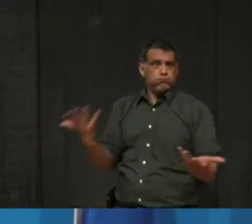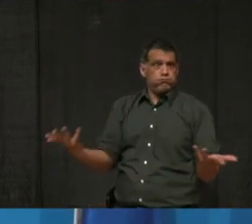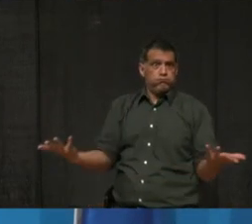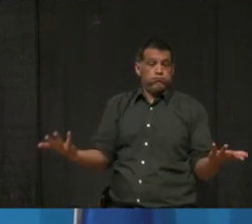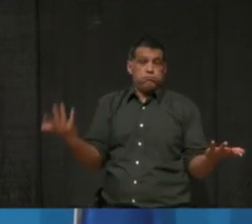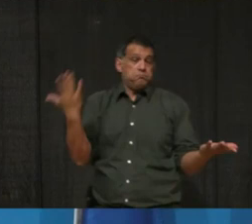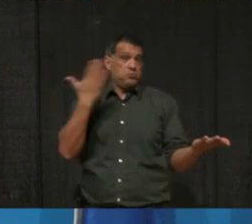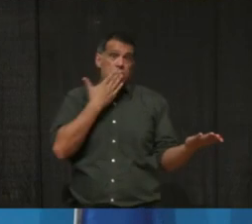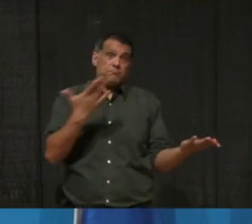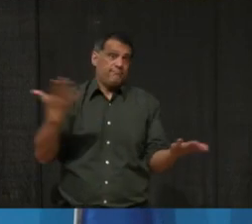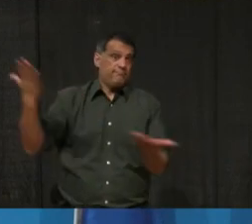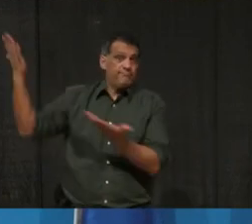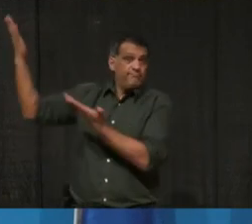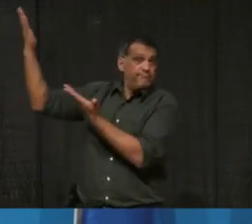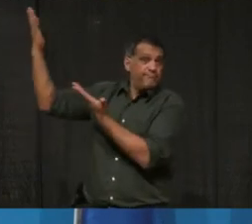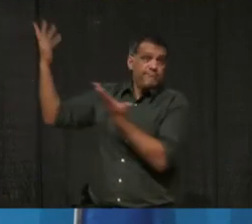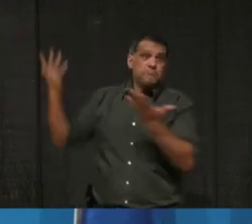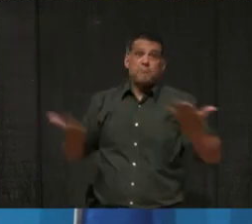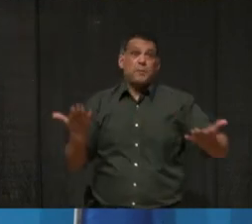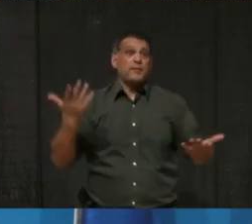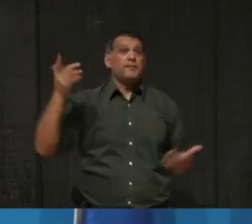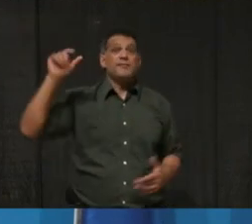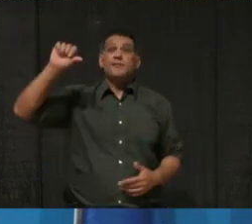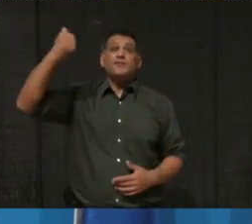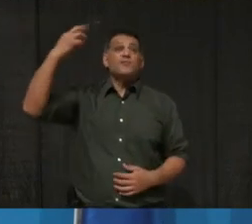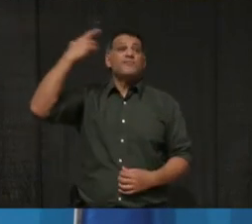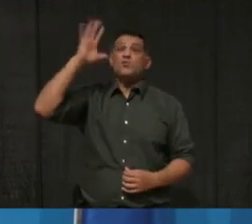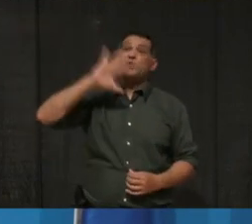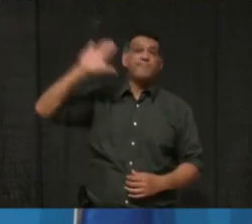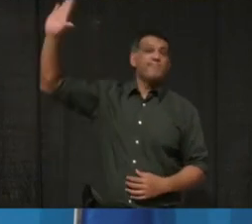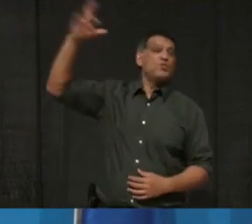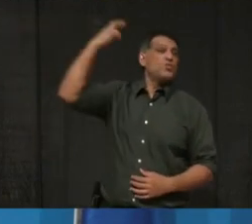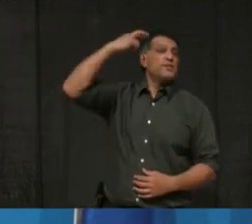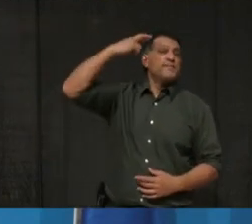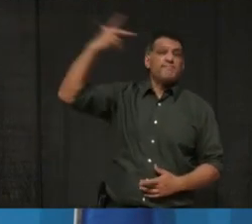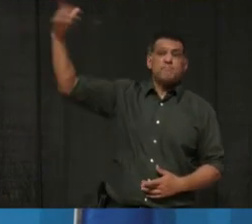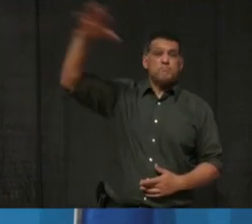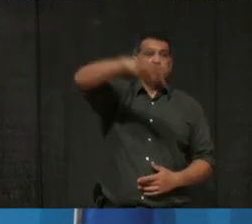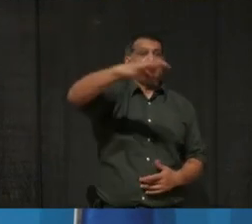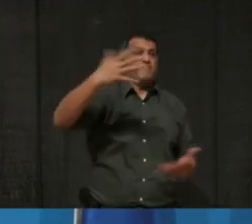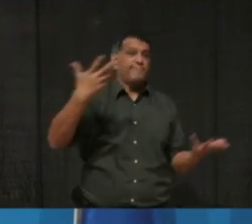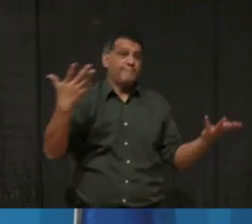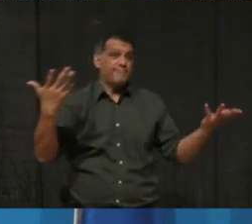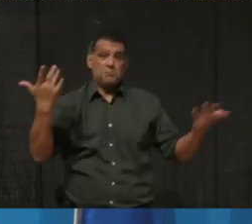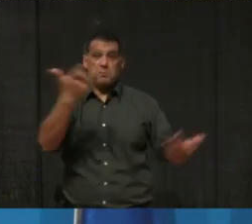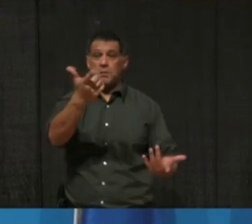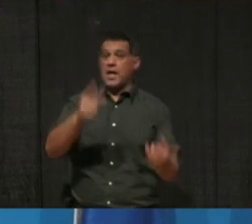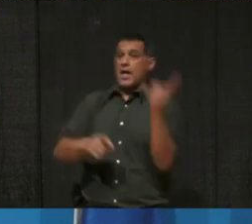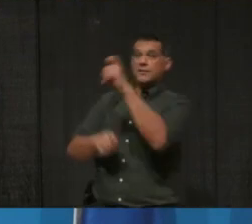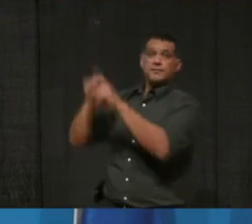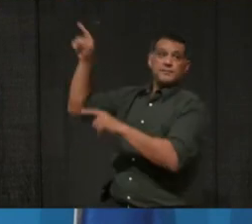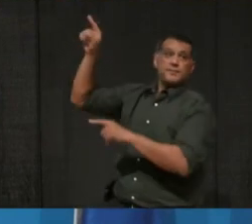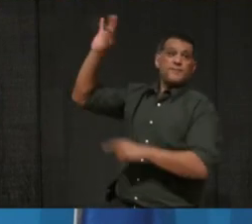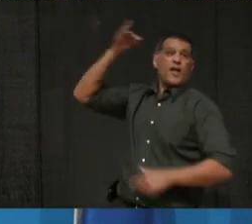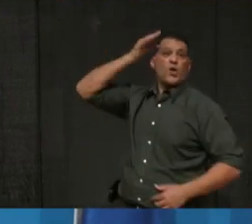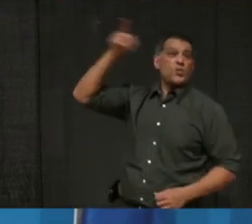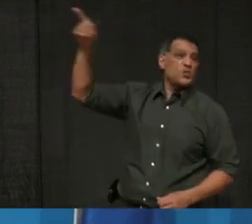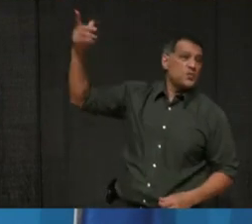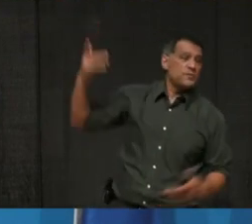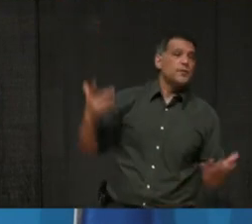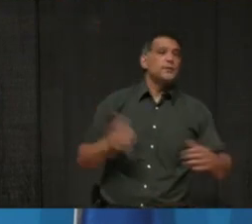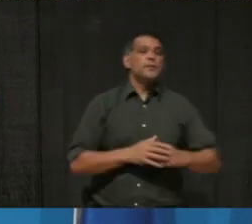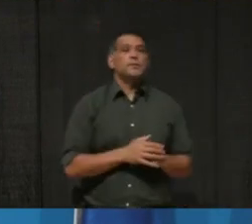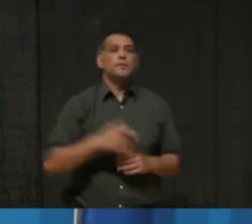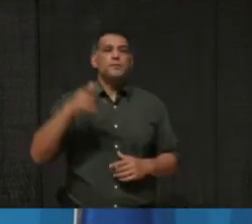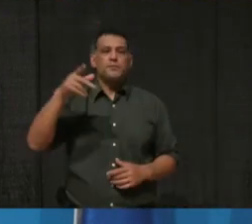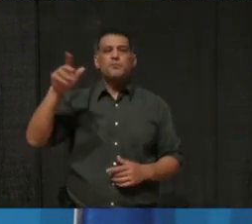probably other factors at play that I would recommend you, it would probably be best directed to the Prime Minister's office and cabinet as